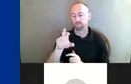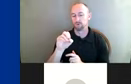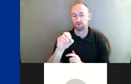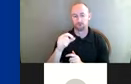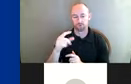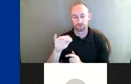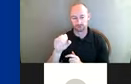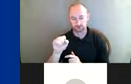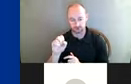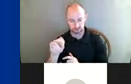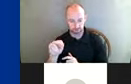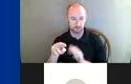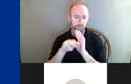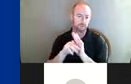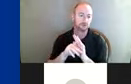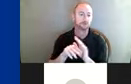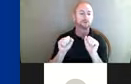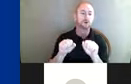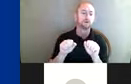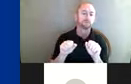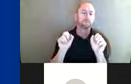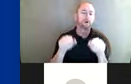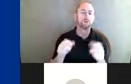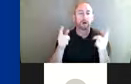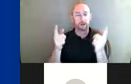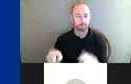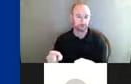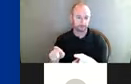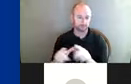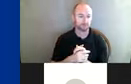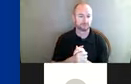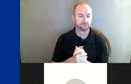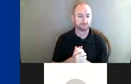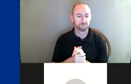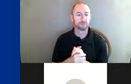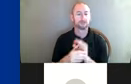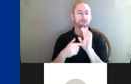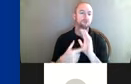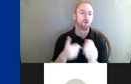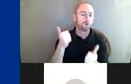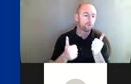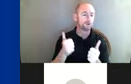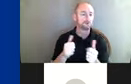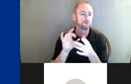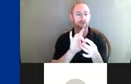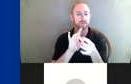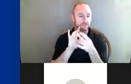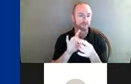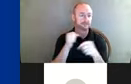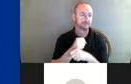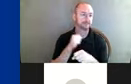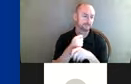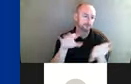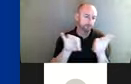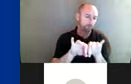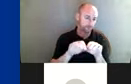like a landslide, being a function of other variables. It indicates which model relationships are statistically